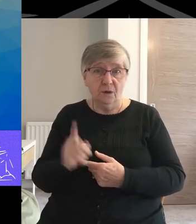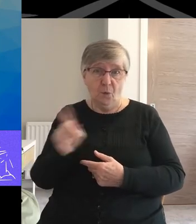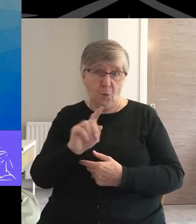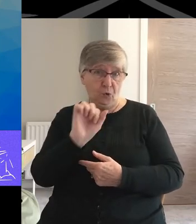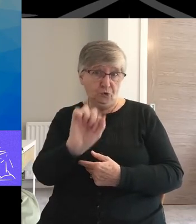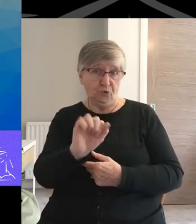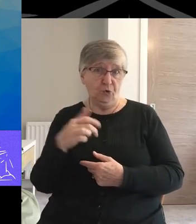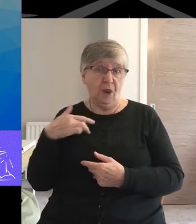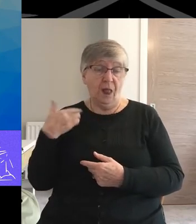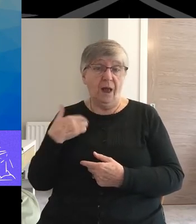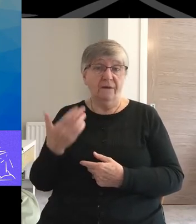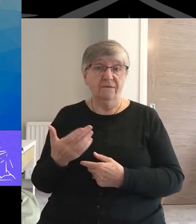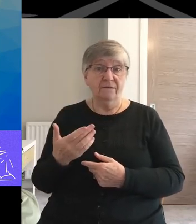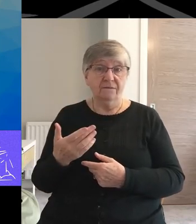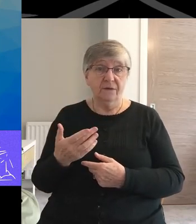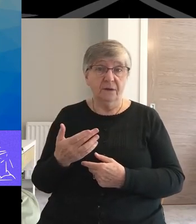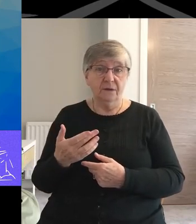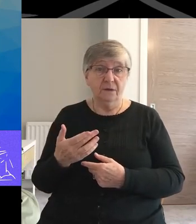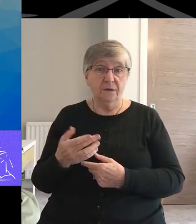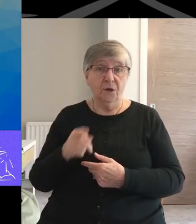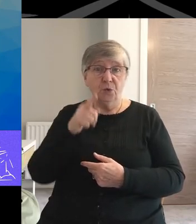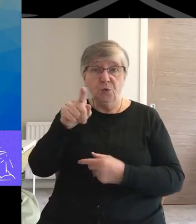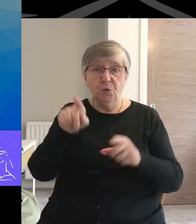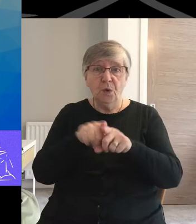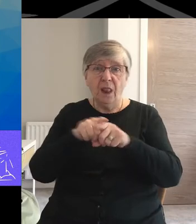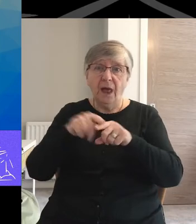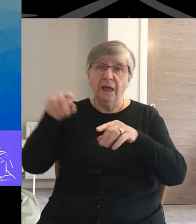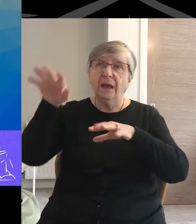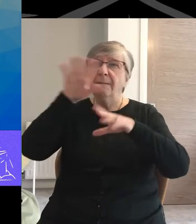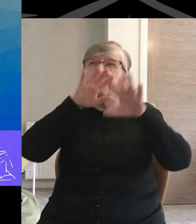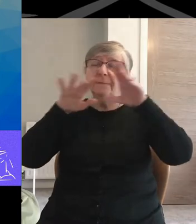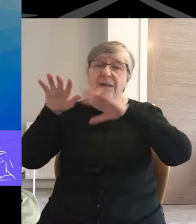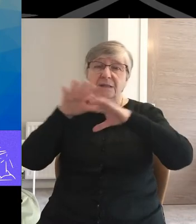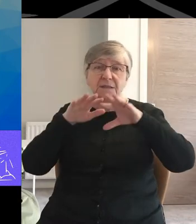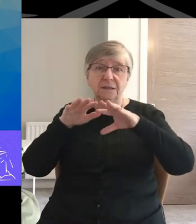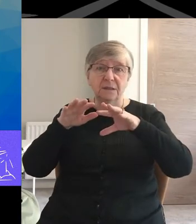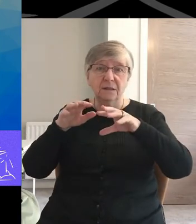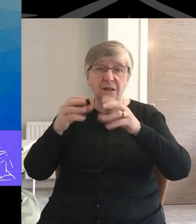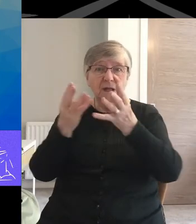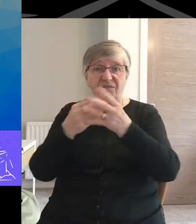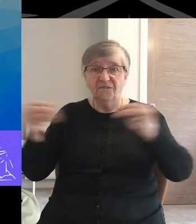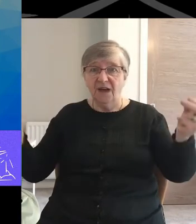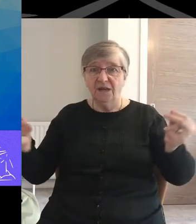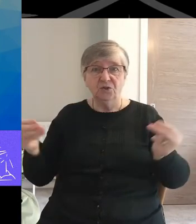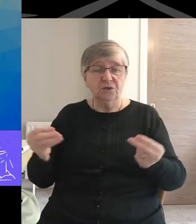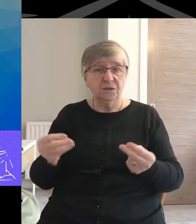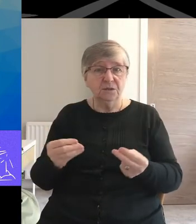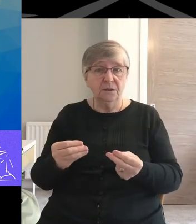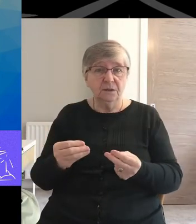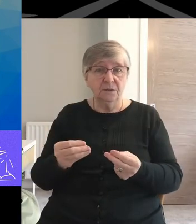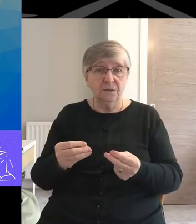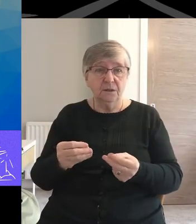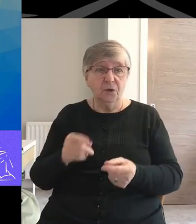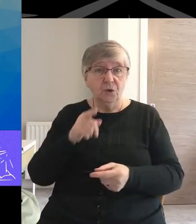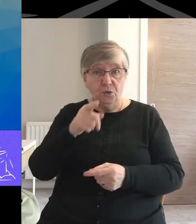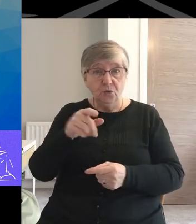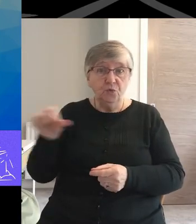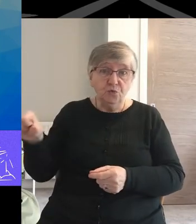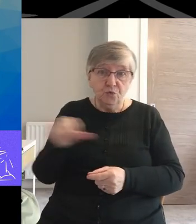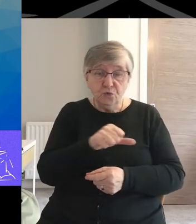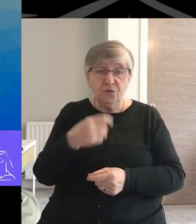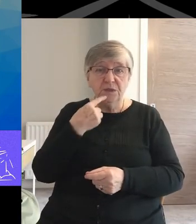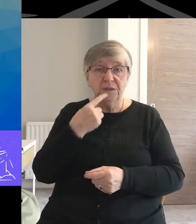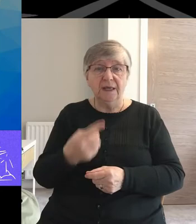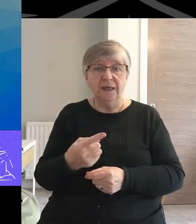life? You are a mist that appears for a little while and then vanishes. Instead, you ought to